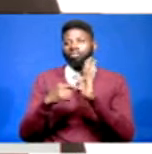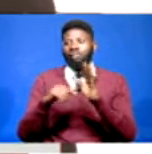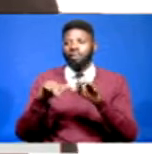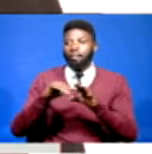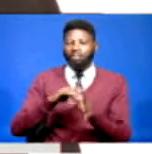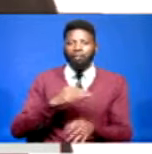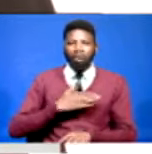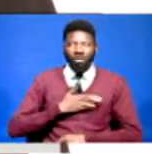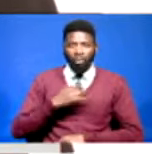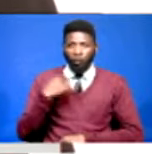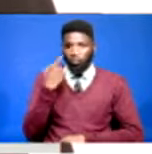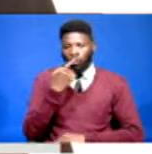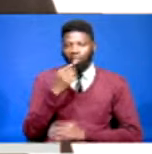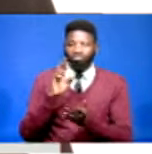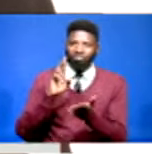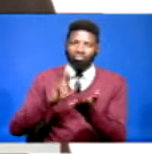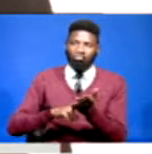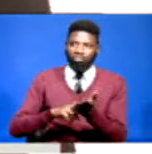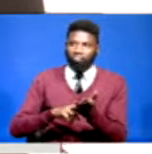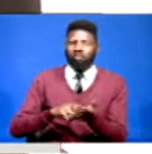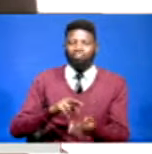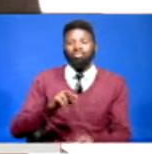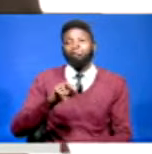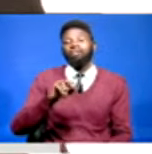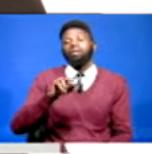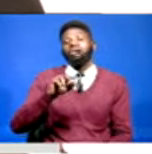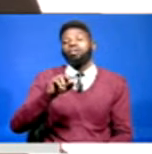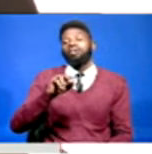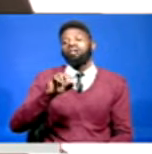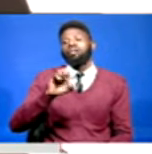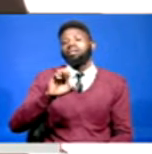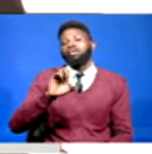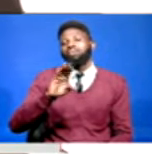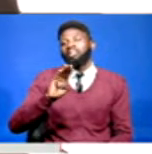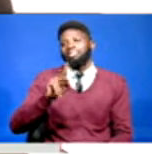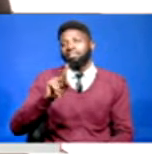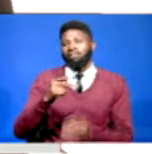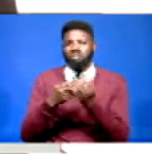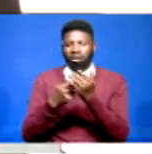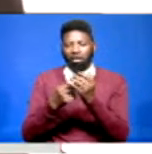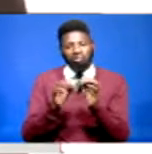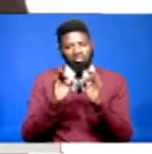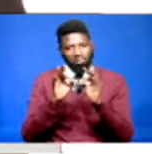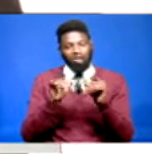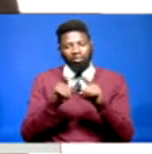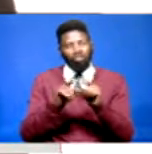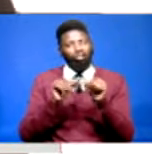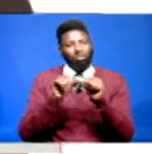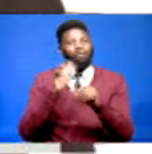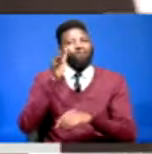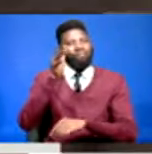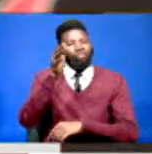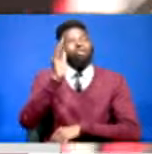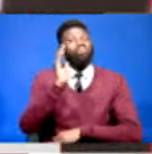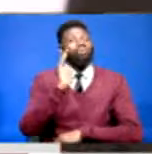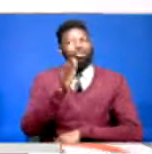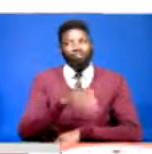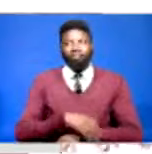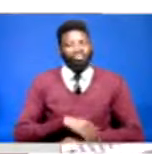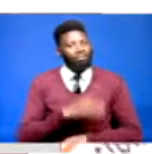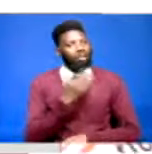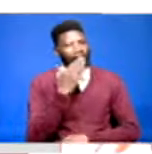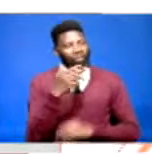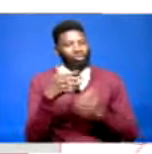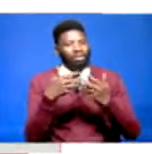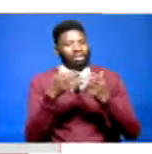So this partnership has been healthy and is going to continue into the future. Thank you so much, Engineer Kitame. And of